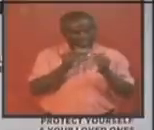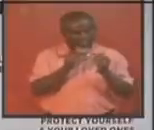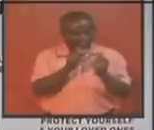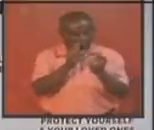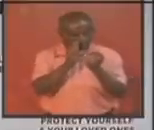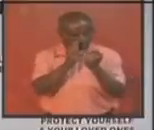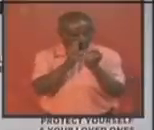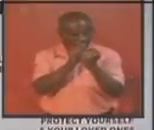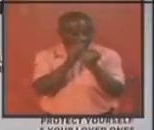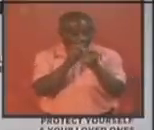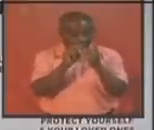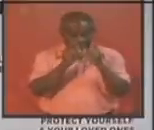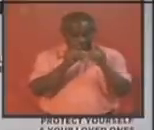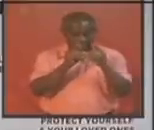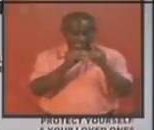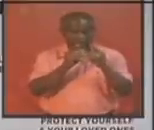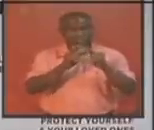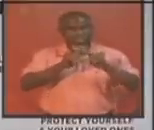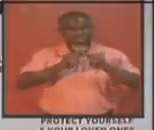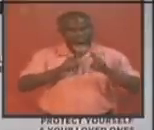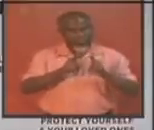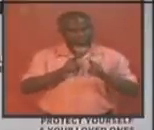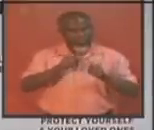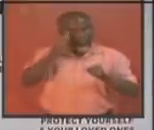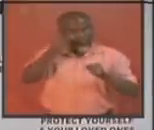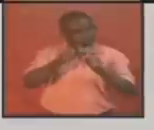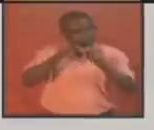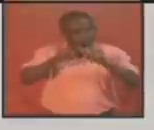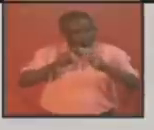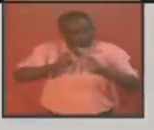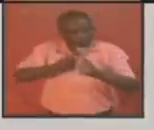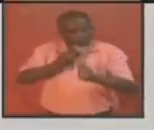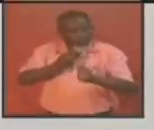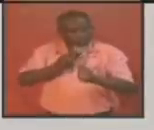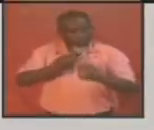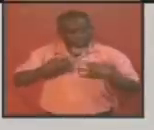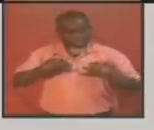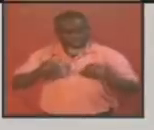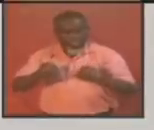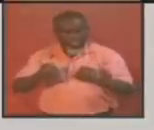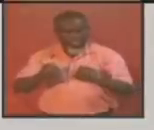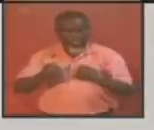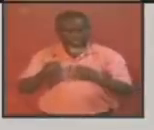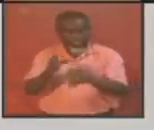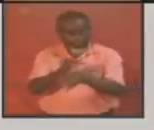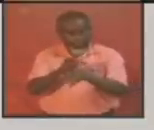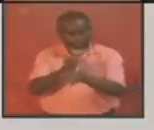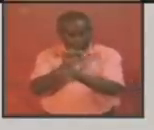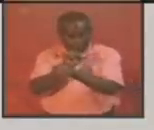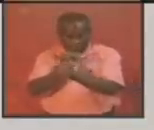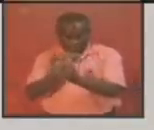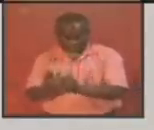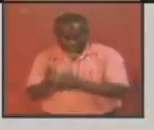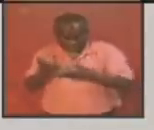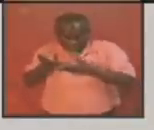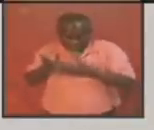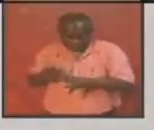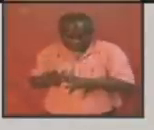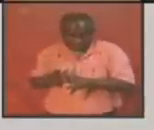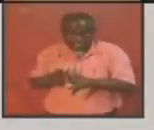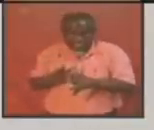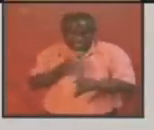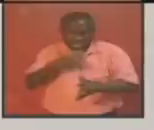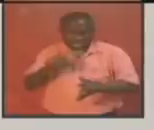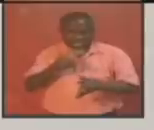we need to get through our healthcare workers, persons over 60, and those with NCDs as the vulnerable populations. It depends not only on supply,